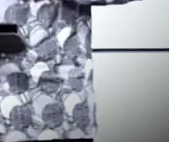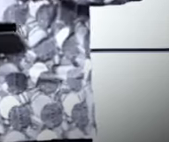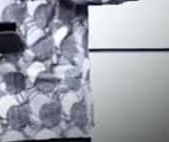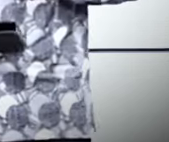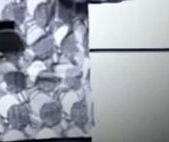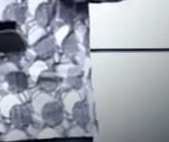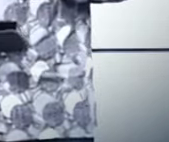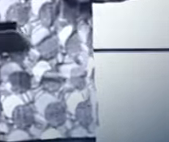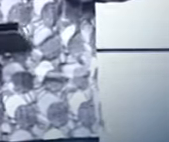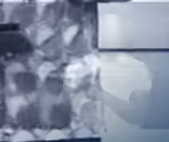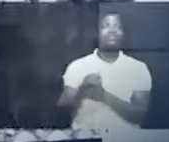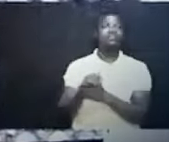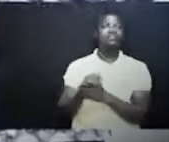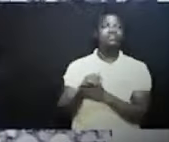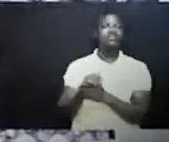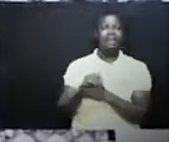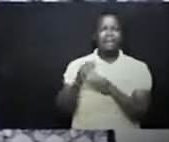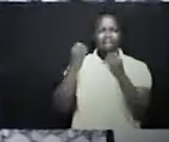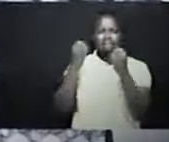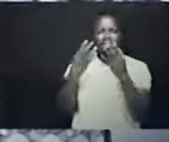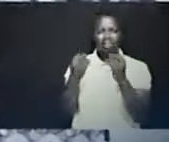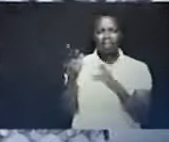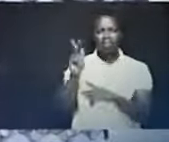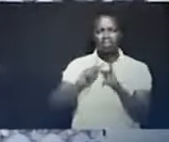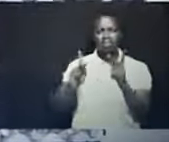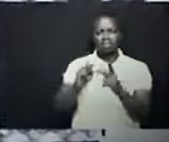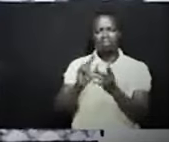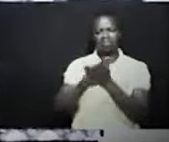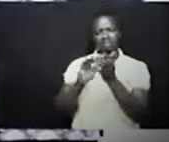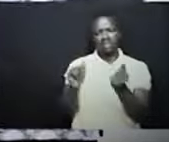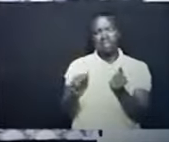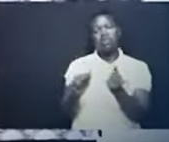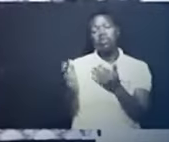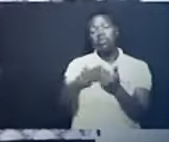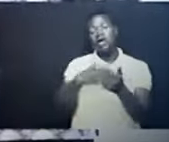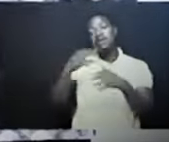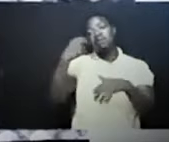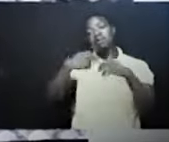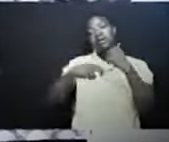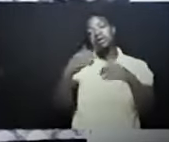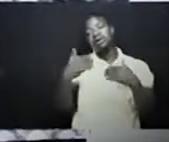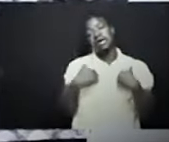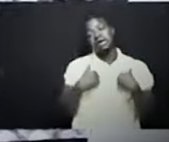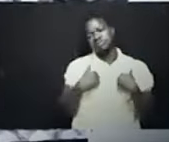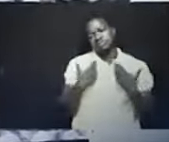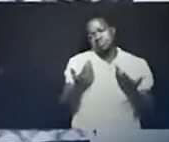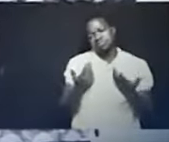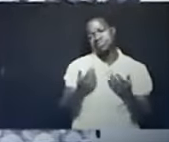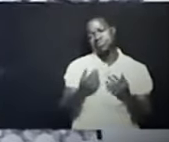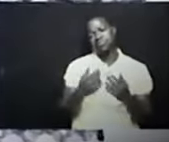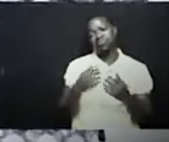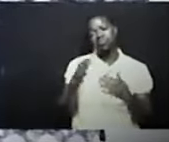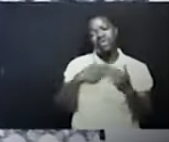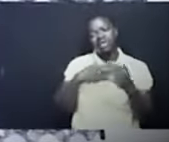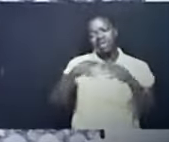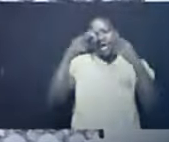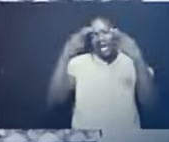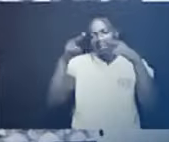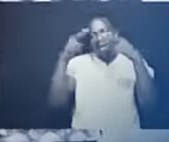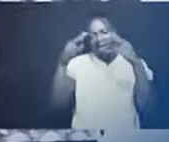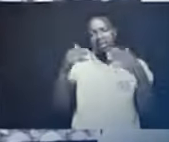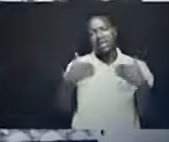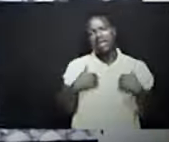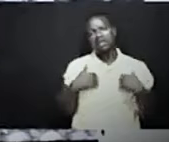by far, the greater number of them believed, despite the situation that they were in, that they